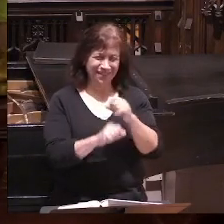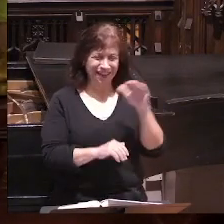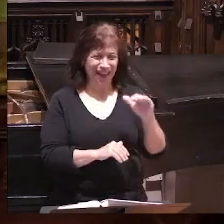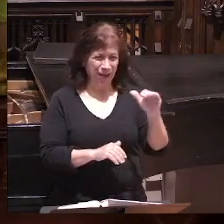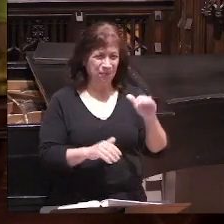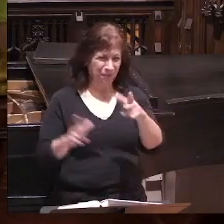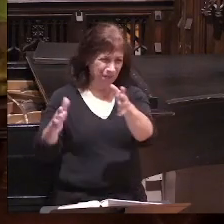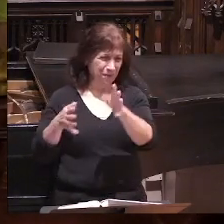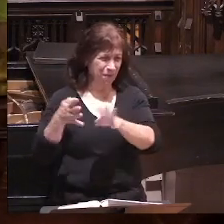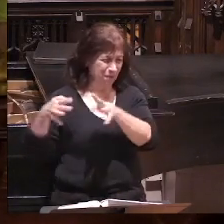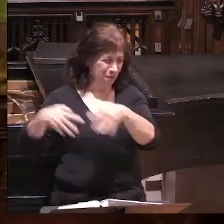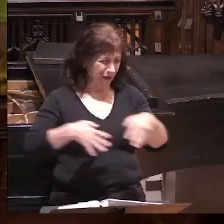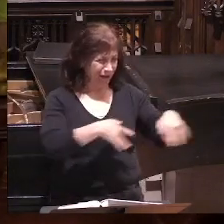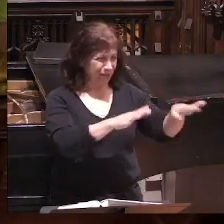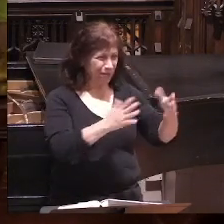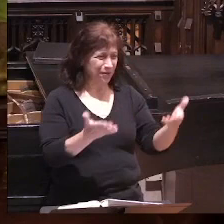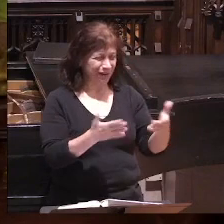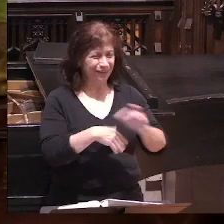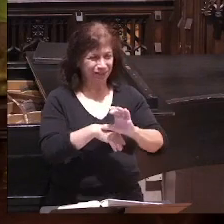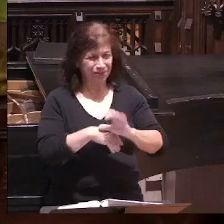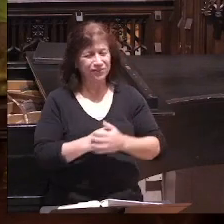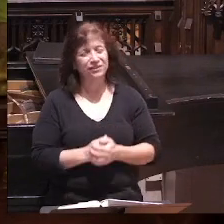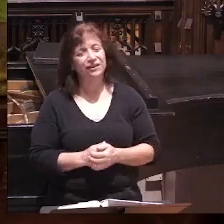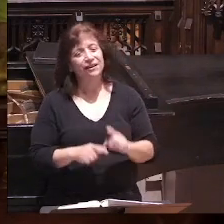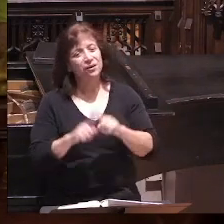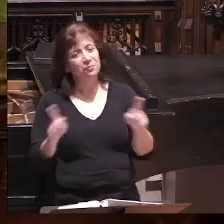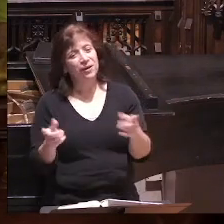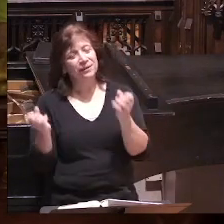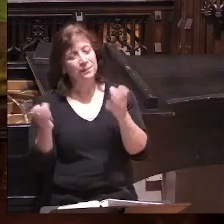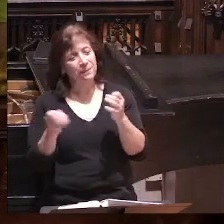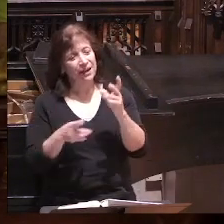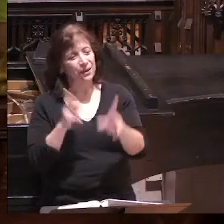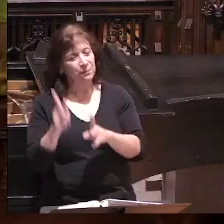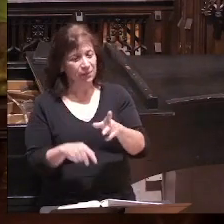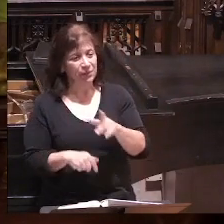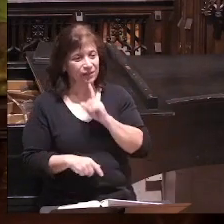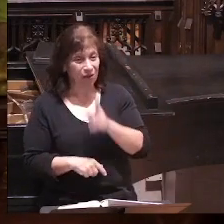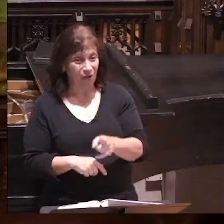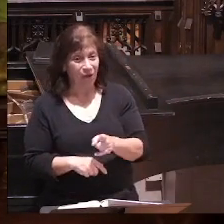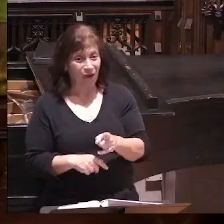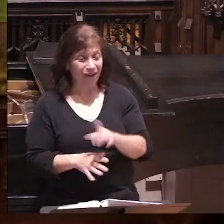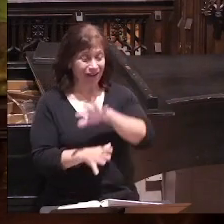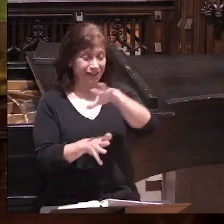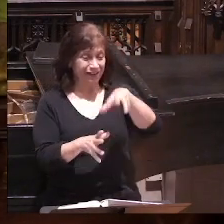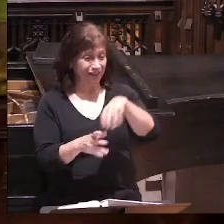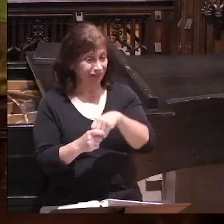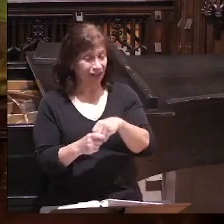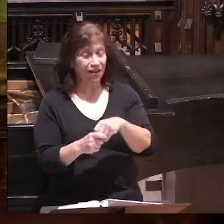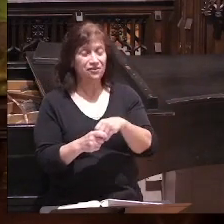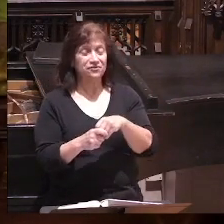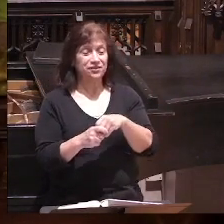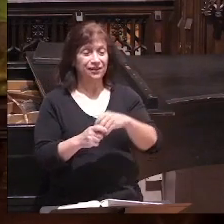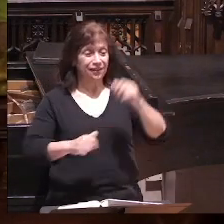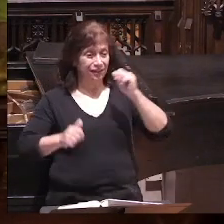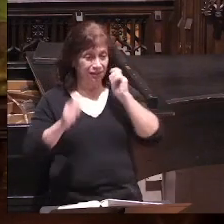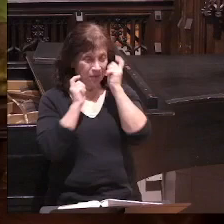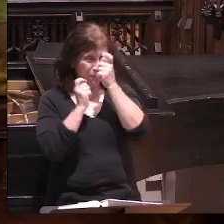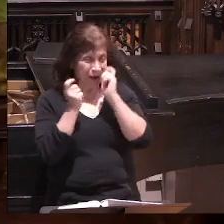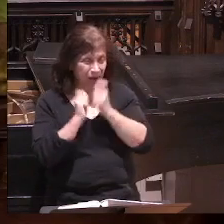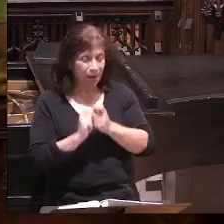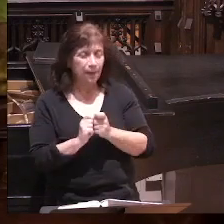But here's the deal. As many people as there are who get to put on